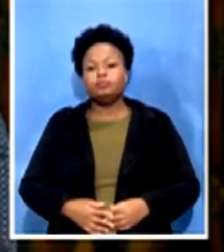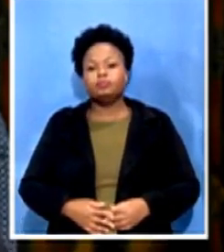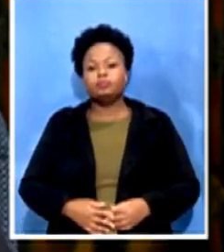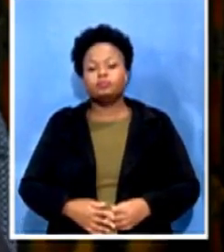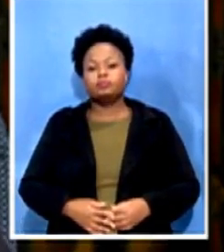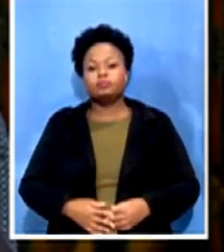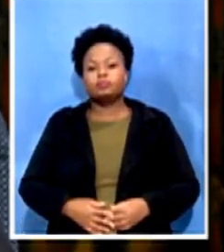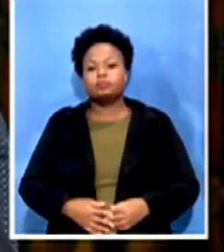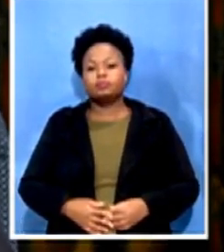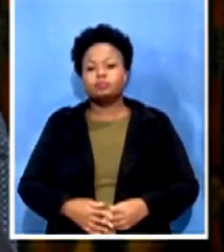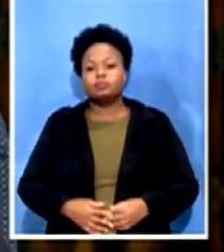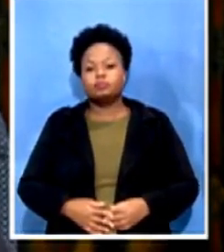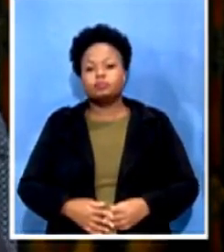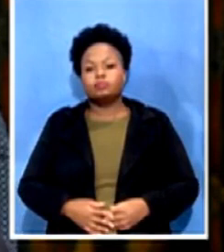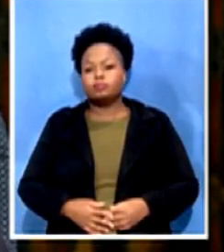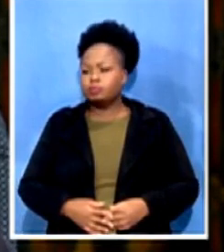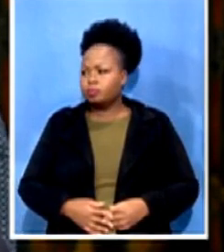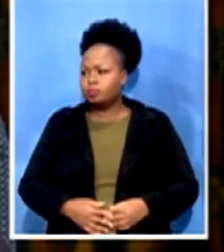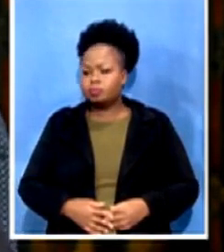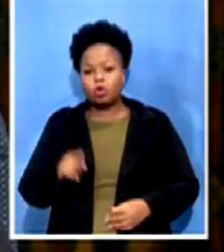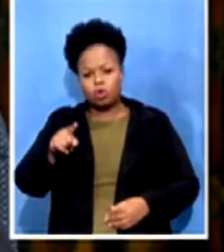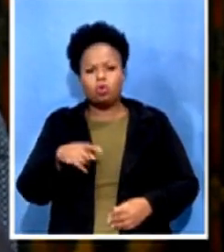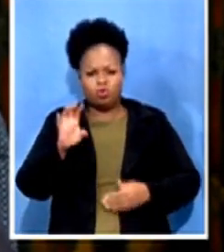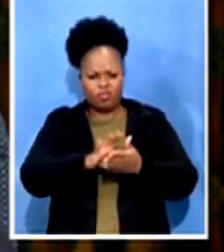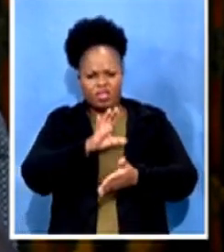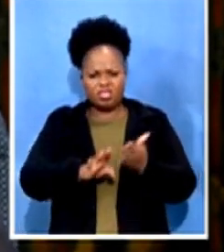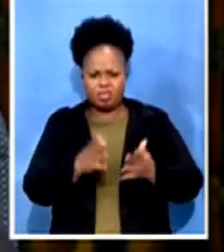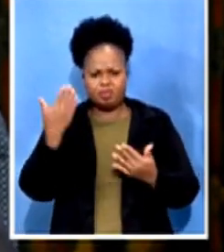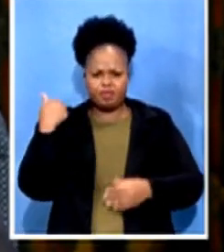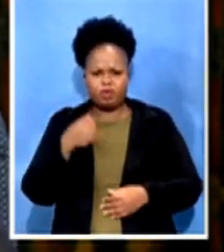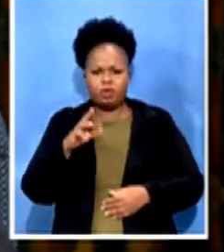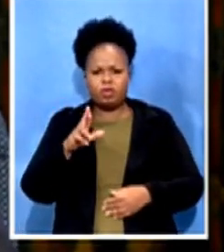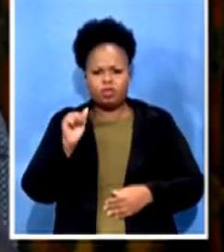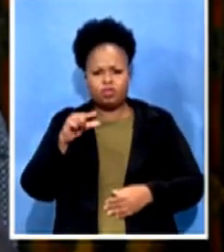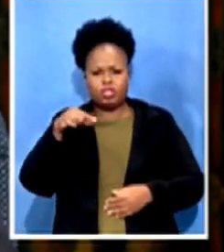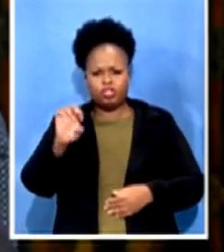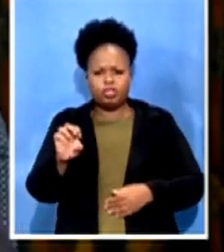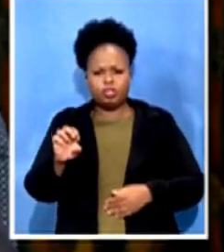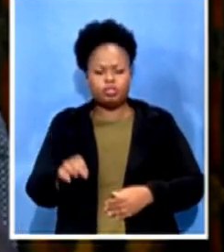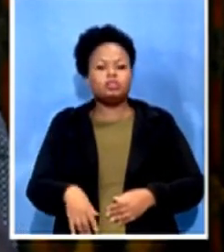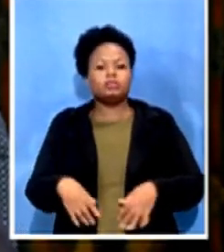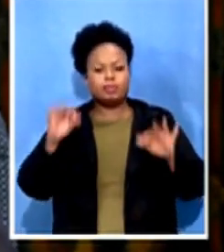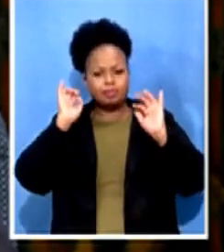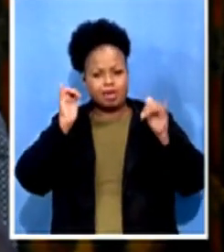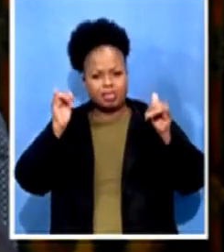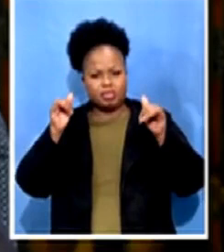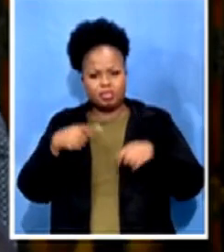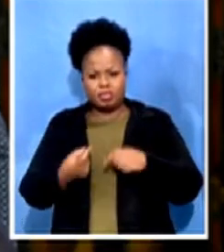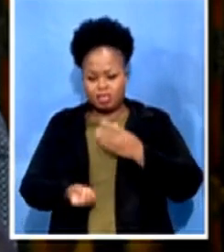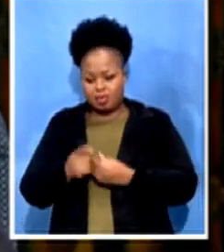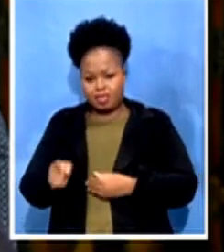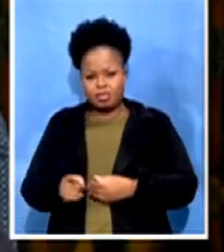rage party around here. Actually, we had to issue a call over the weekend when we